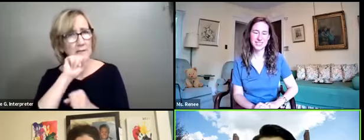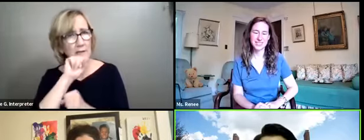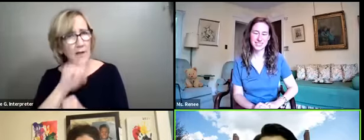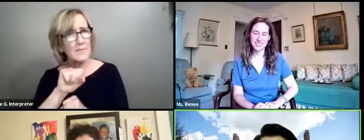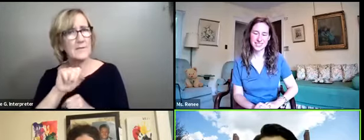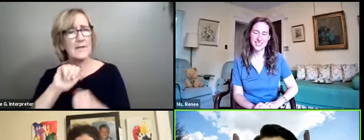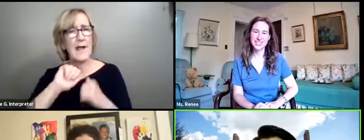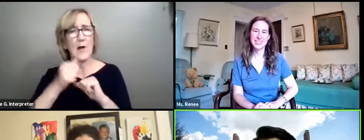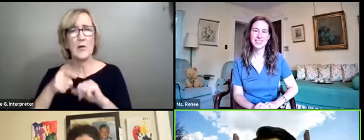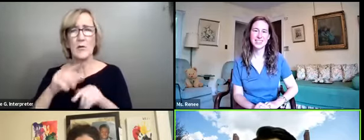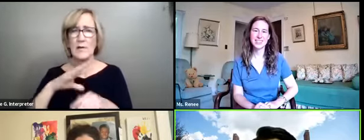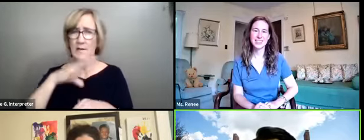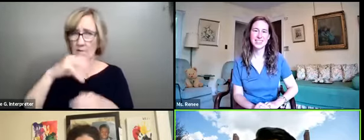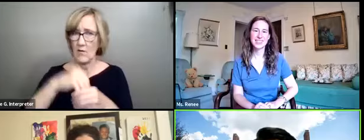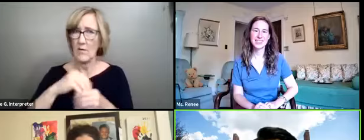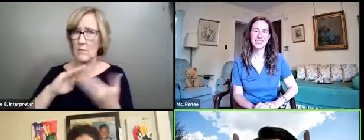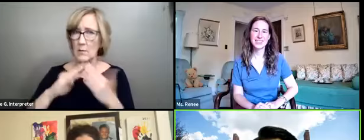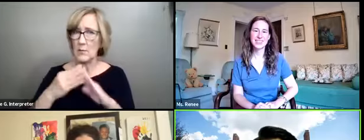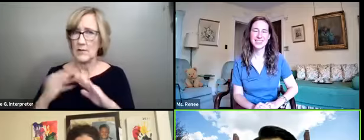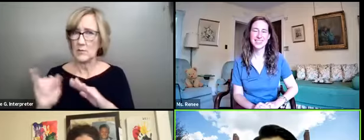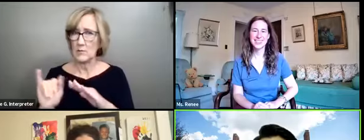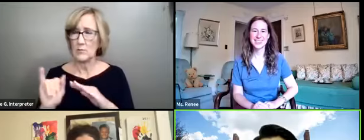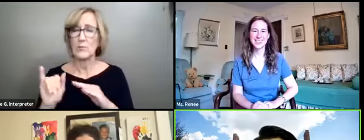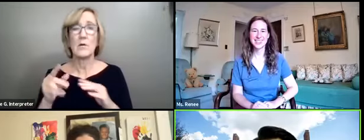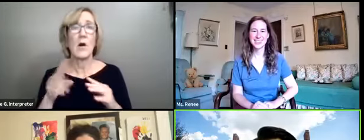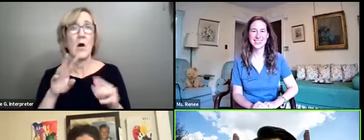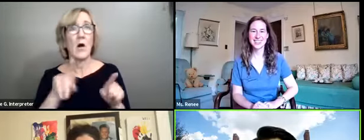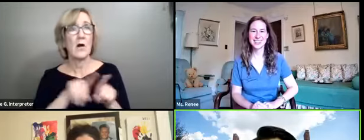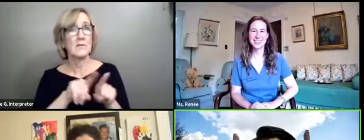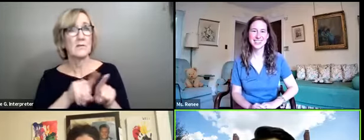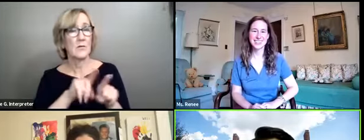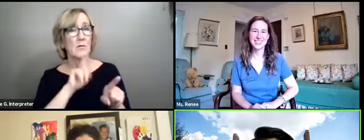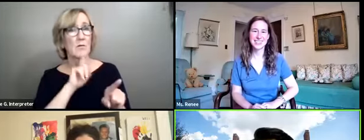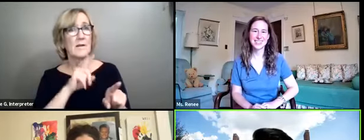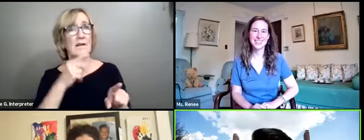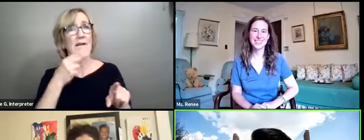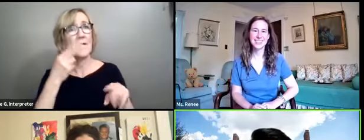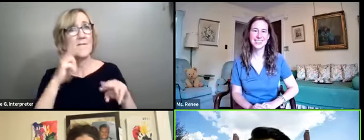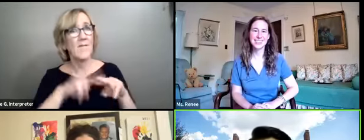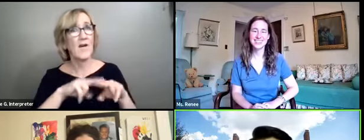yourself in the community. And then we're also going to get to do a really fun little activity